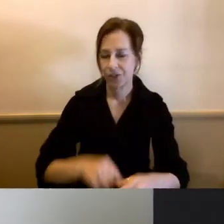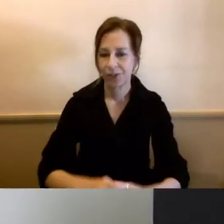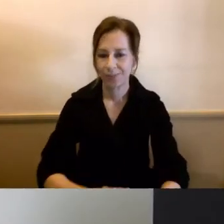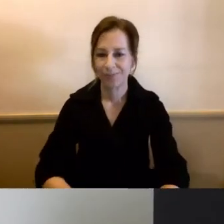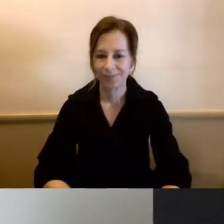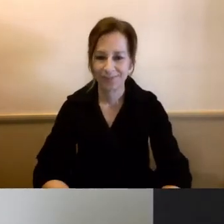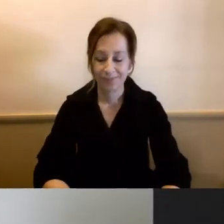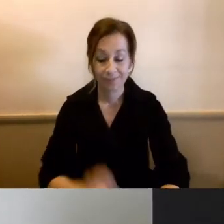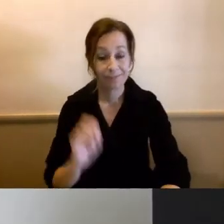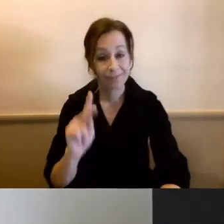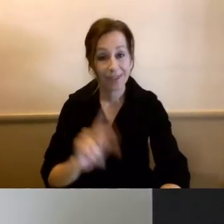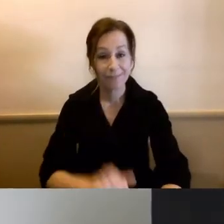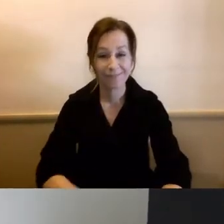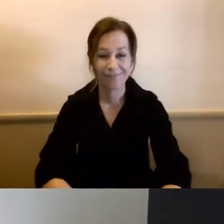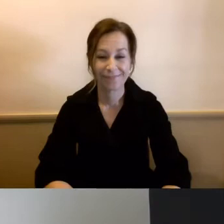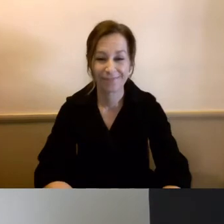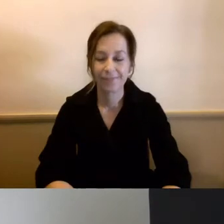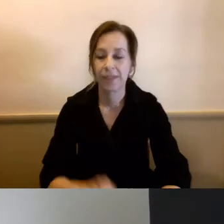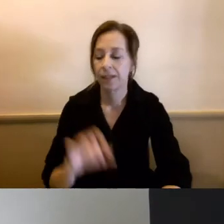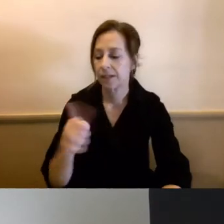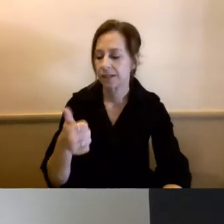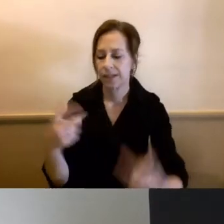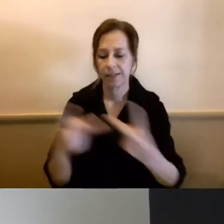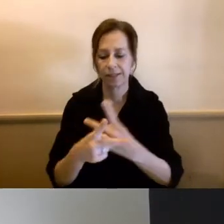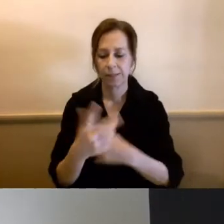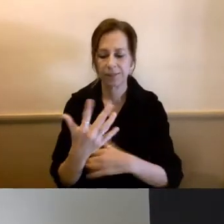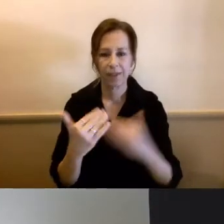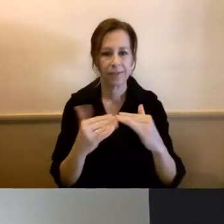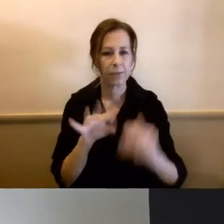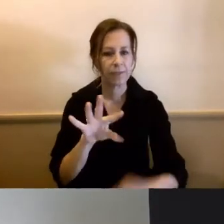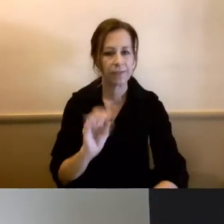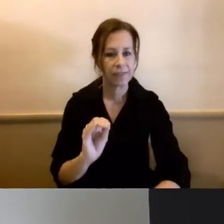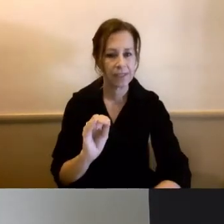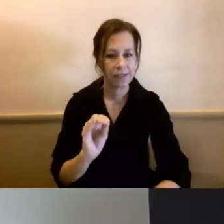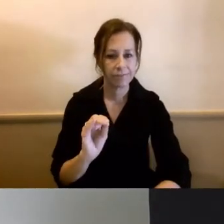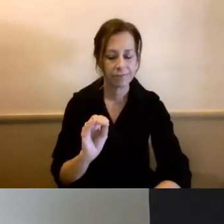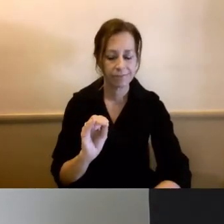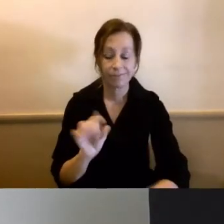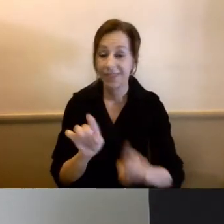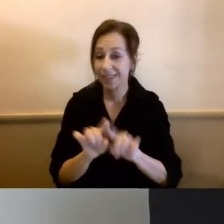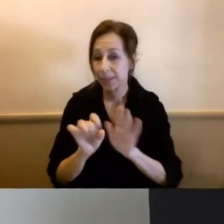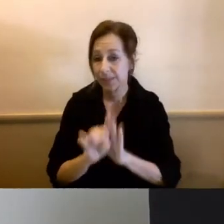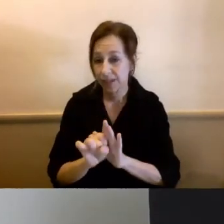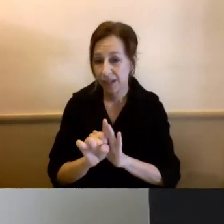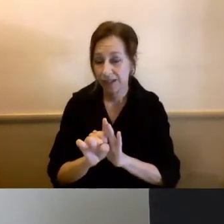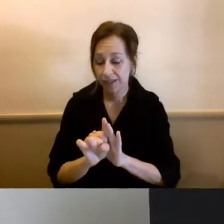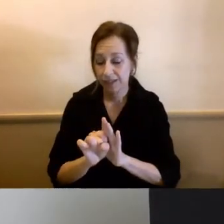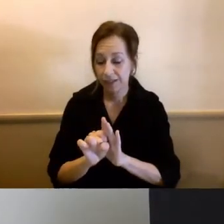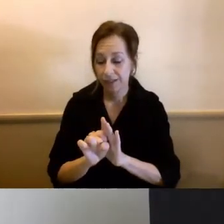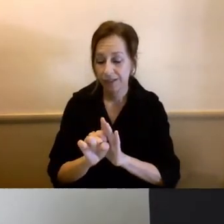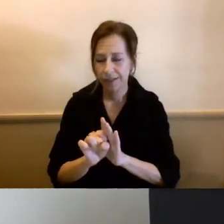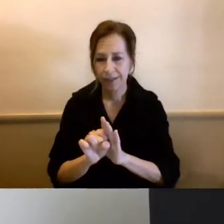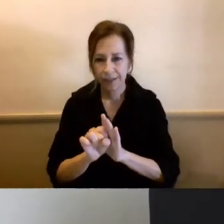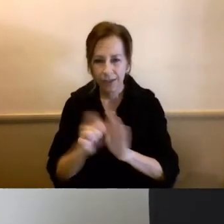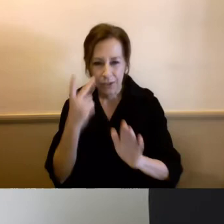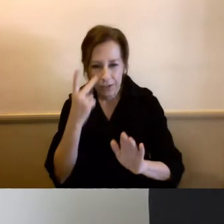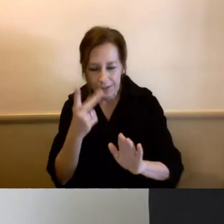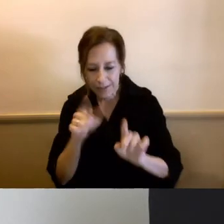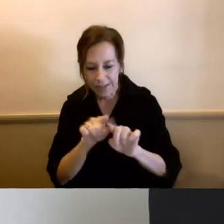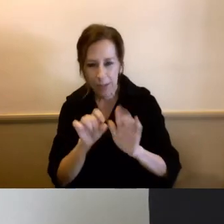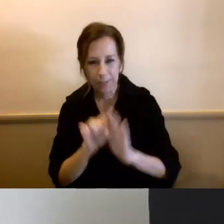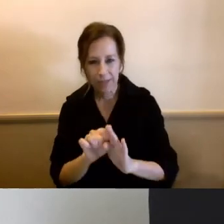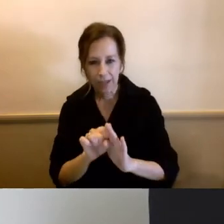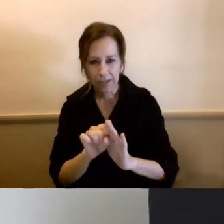answer. There we go. 10 times 5 is 50. Same signs. Look for somewhere that says same